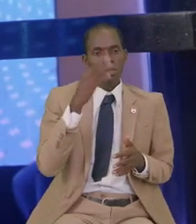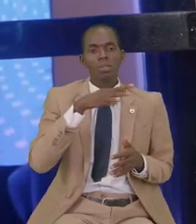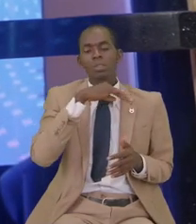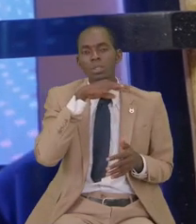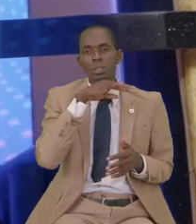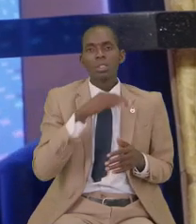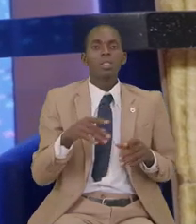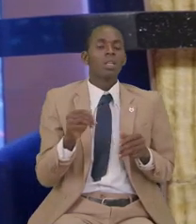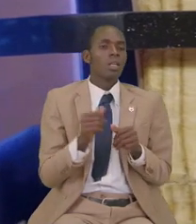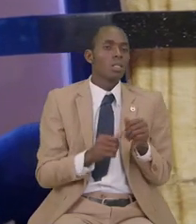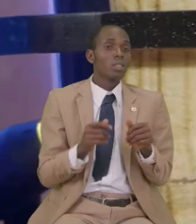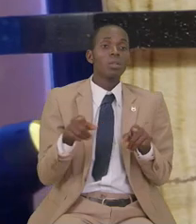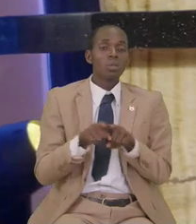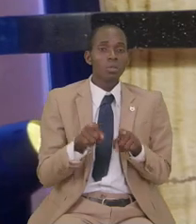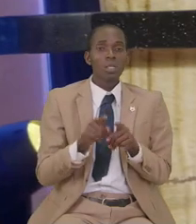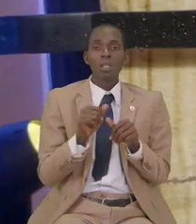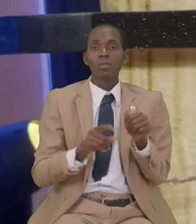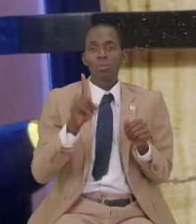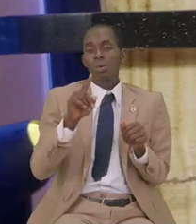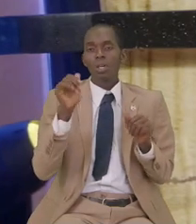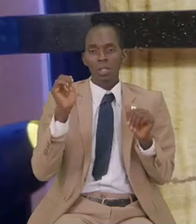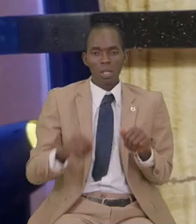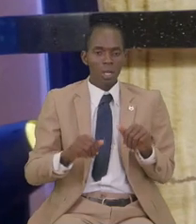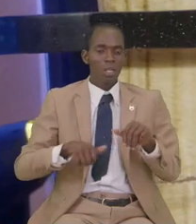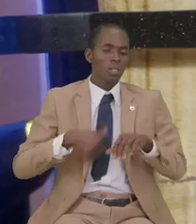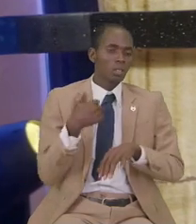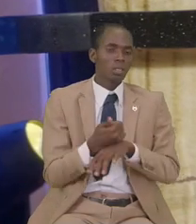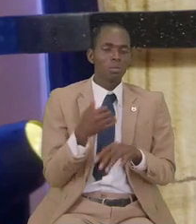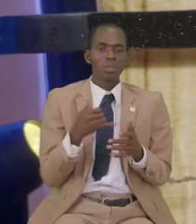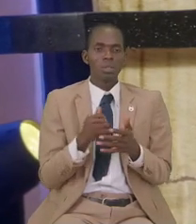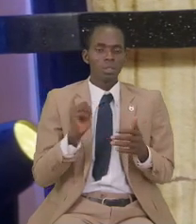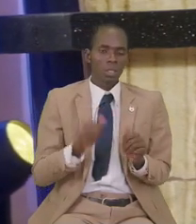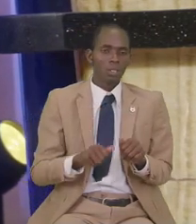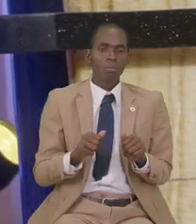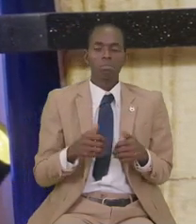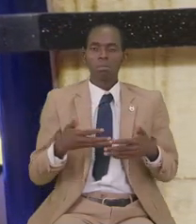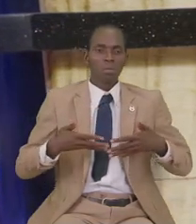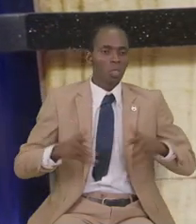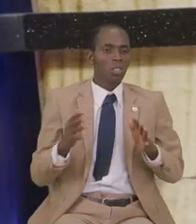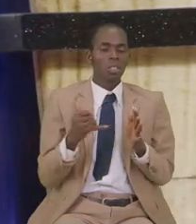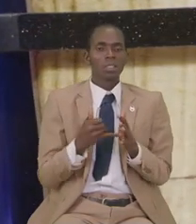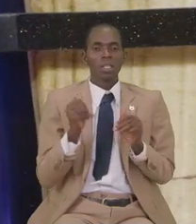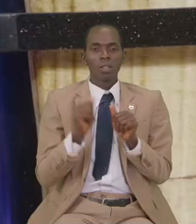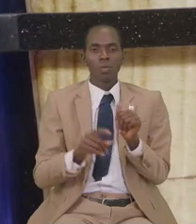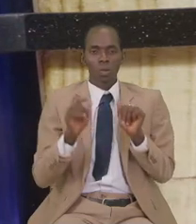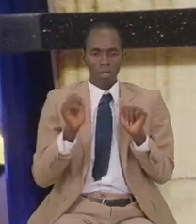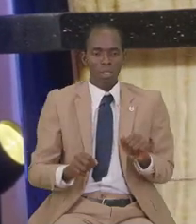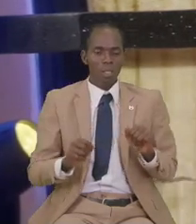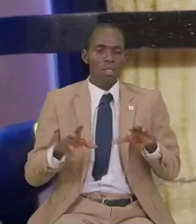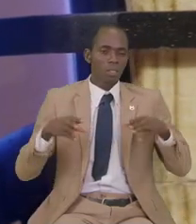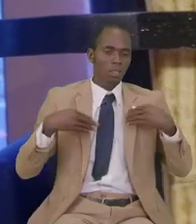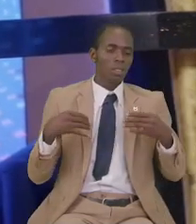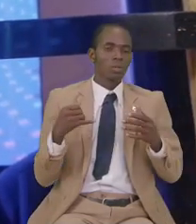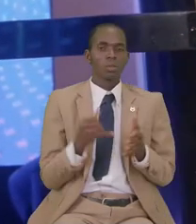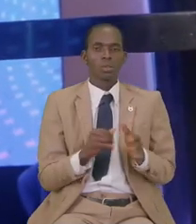then, anybody can approve of it. Anybody can recommend it. Anybody can do it. Anybody can acknowledge it